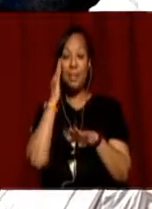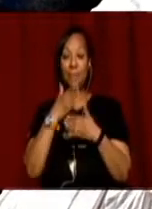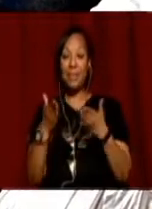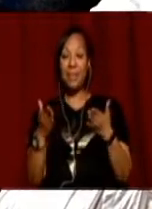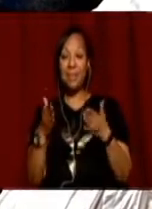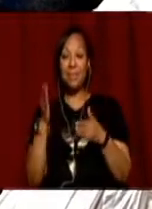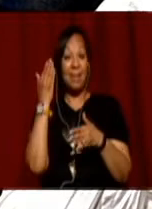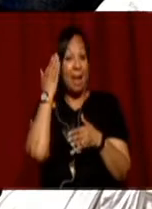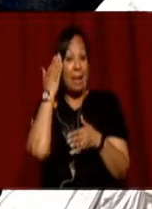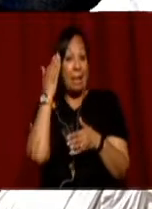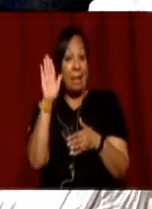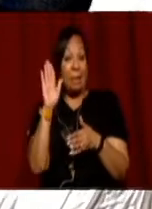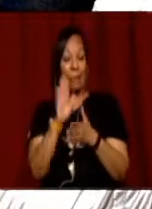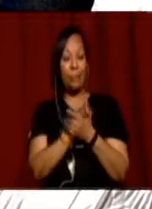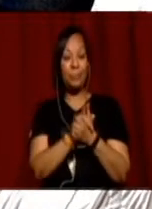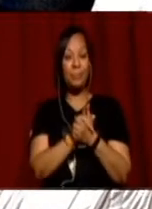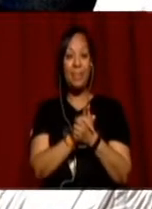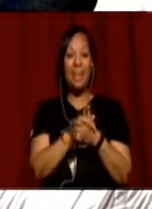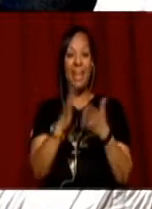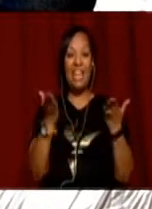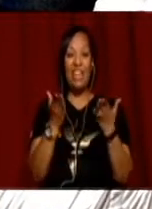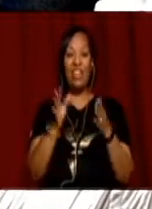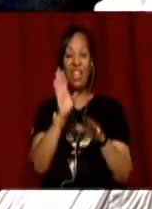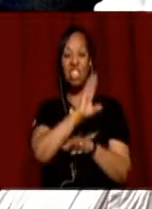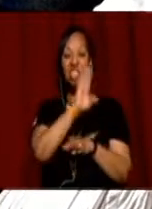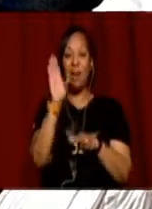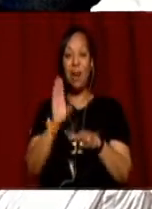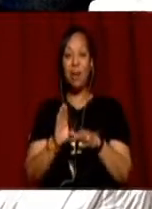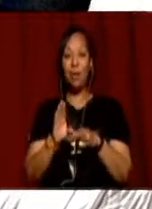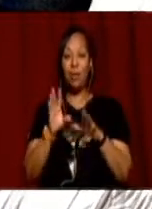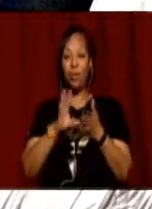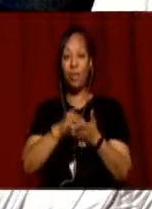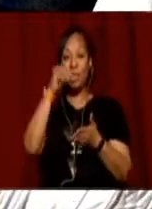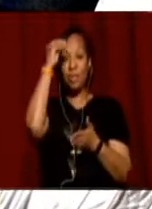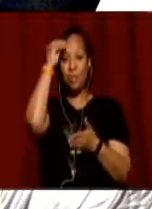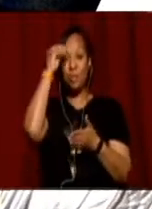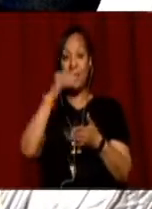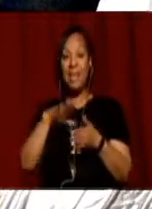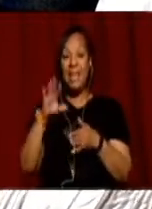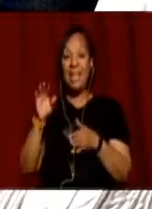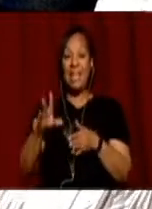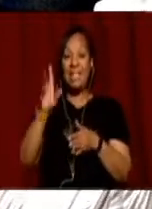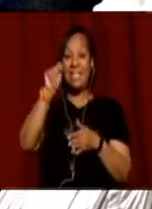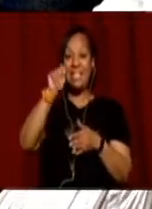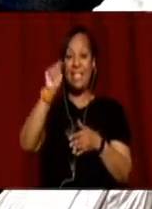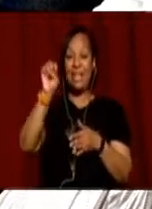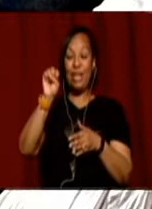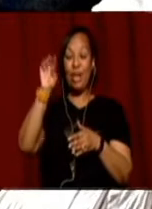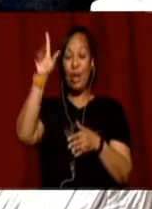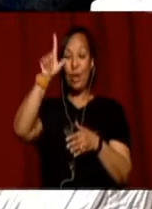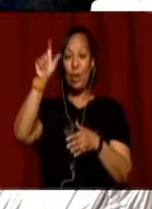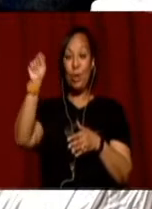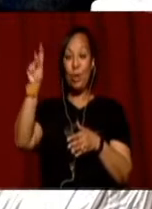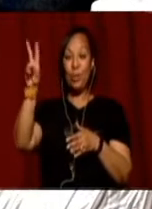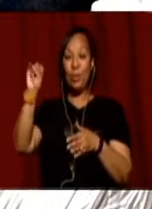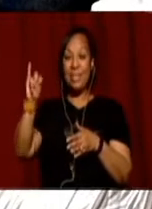in advocacy here in Chicago with students, down in St. Louis with the Justice Project